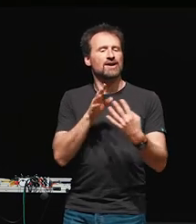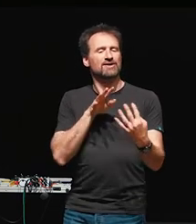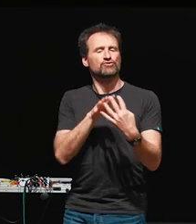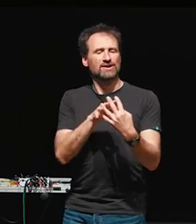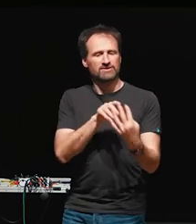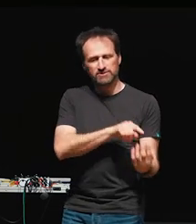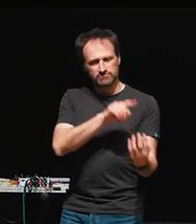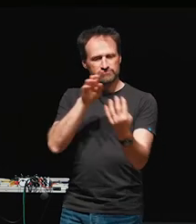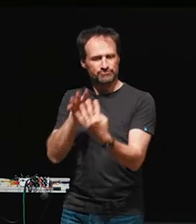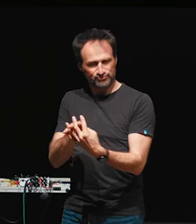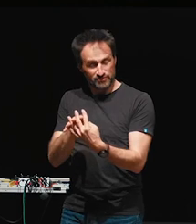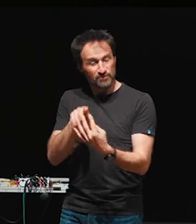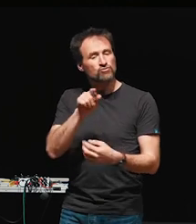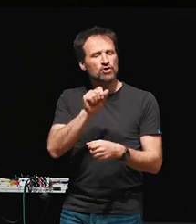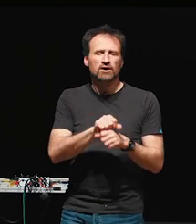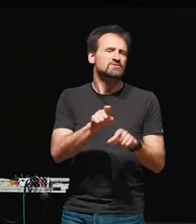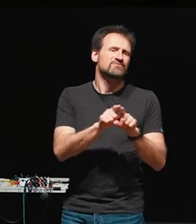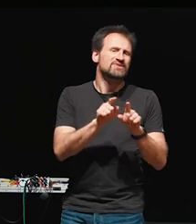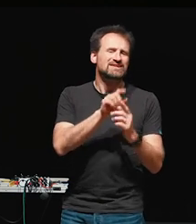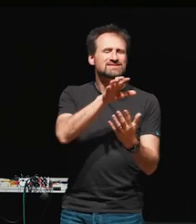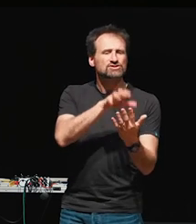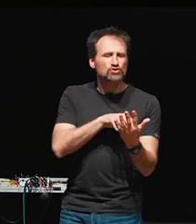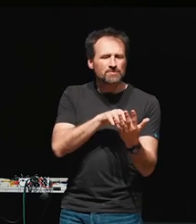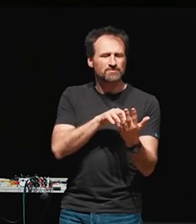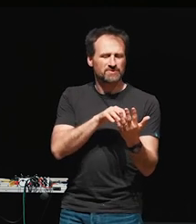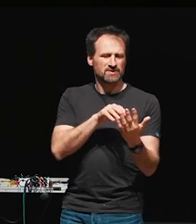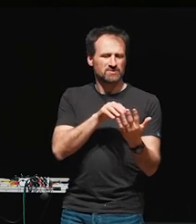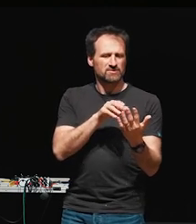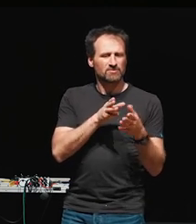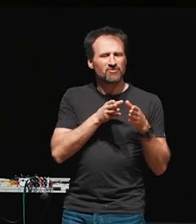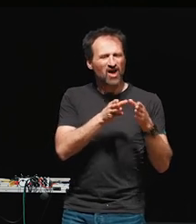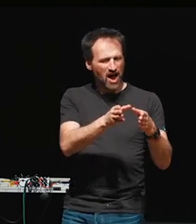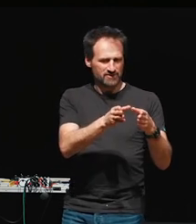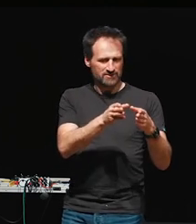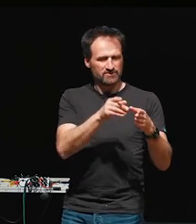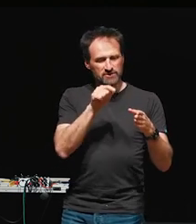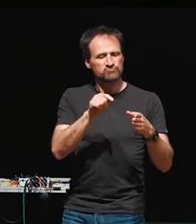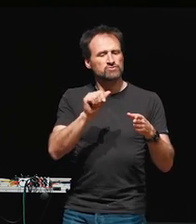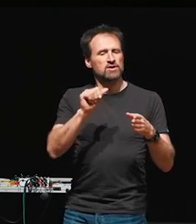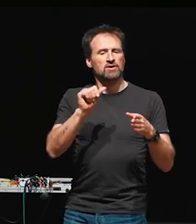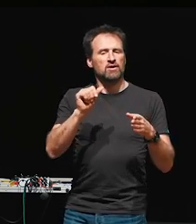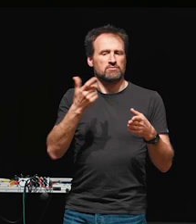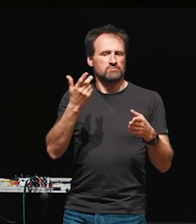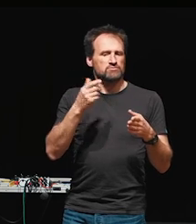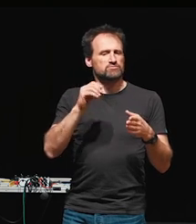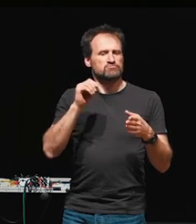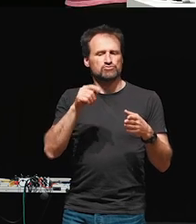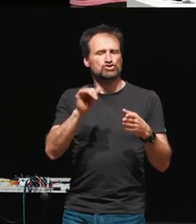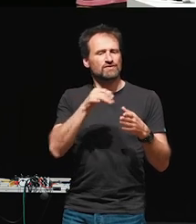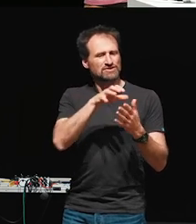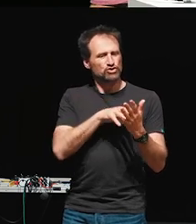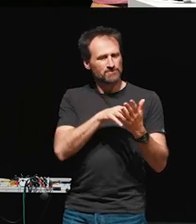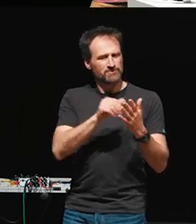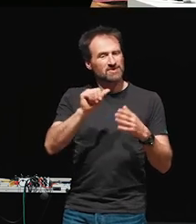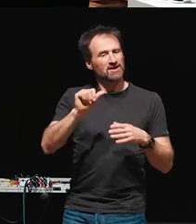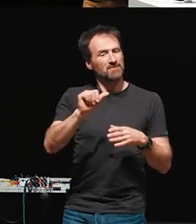kind of like script tags. Except for loading another JavaScript file into the browser's main thread, it's loading it into a new thread.